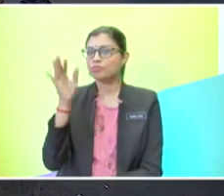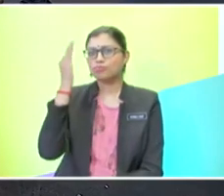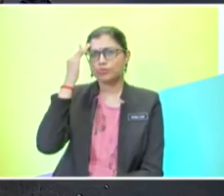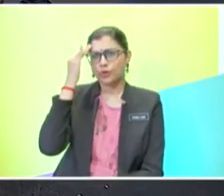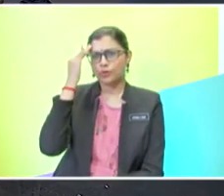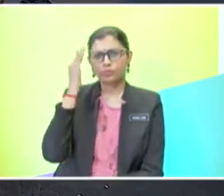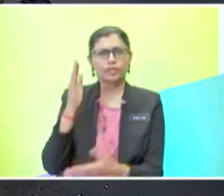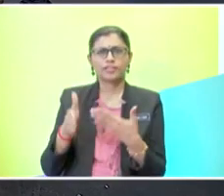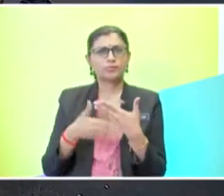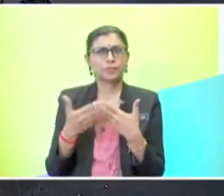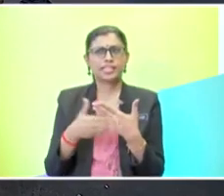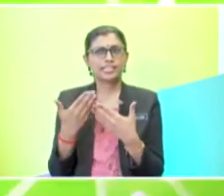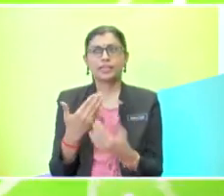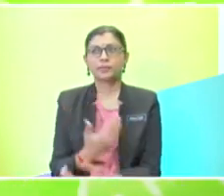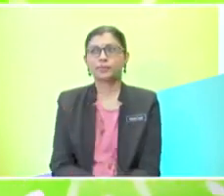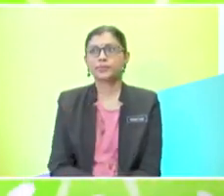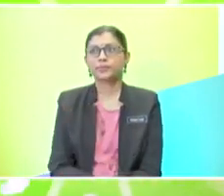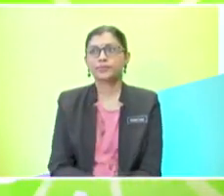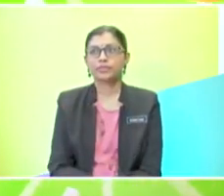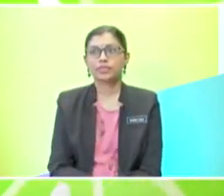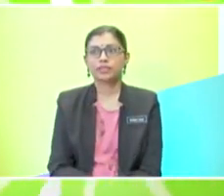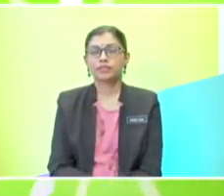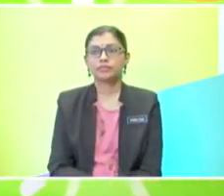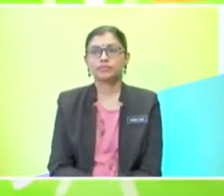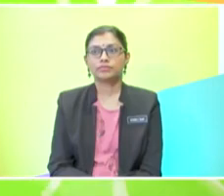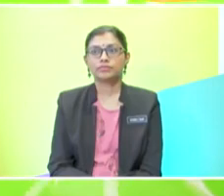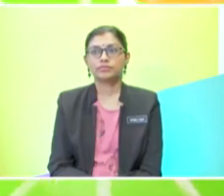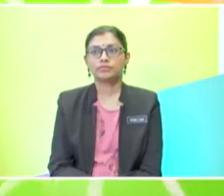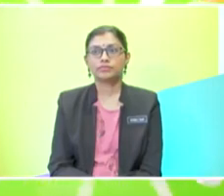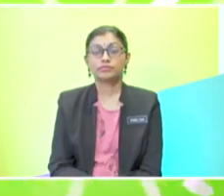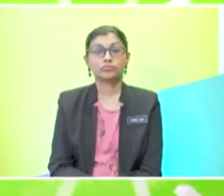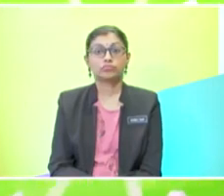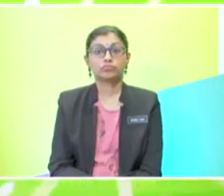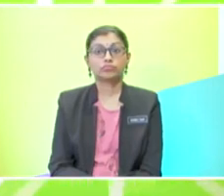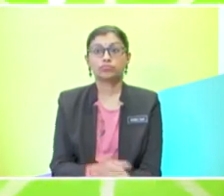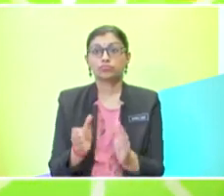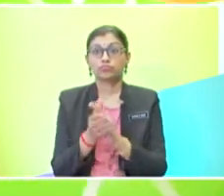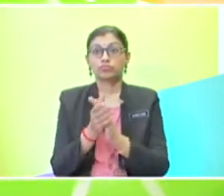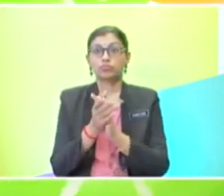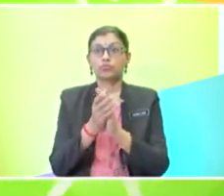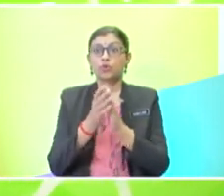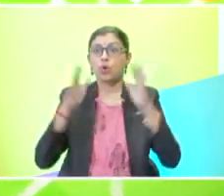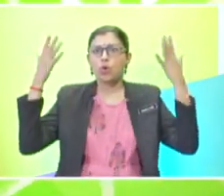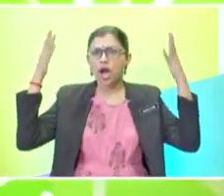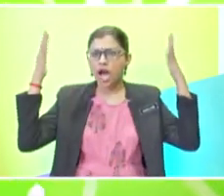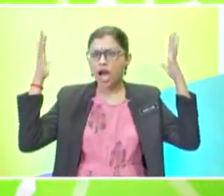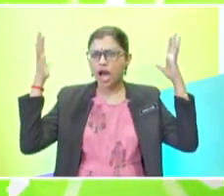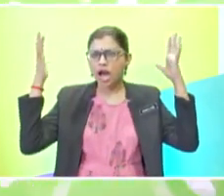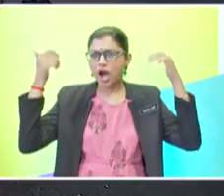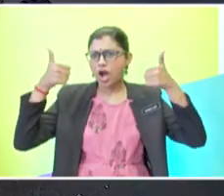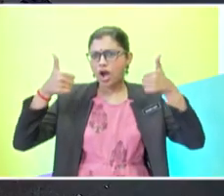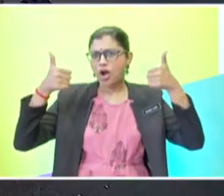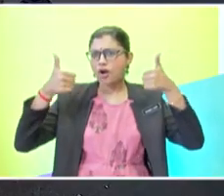definitely. Okay, Fala, show us your card. Good, well done, yay! All four of you, well